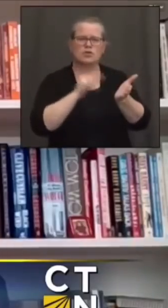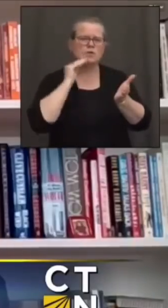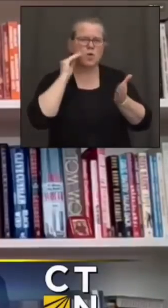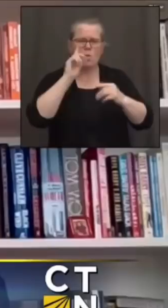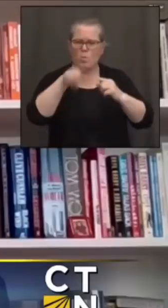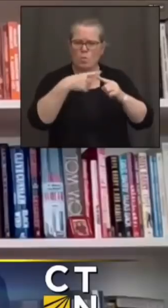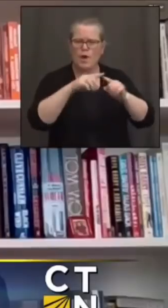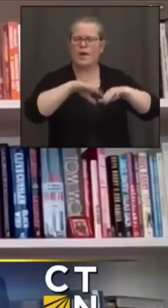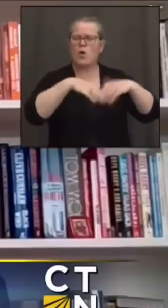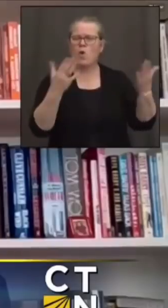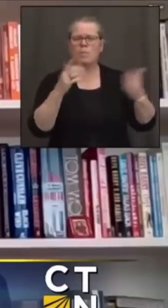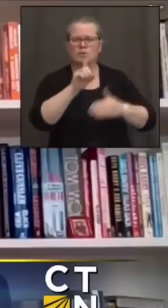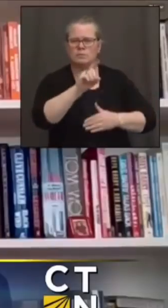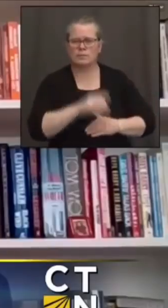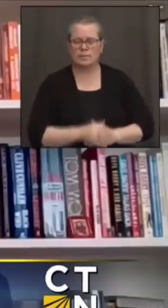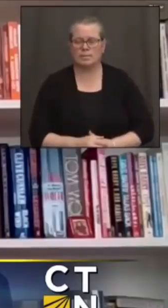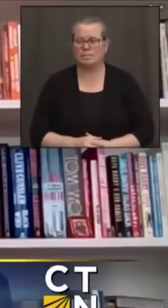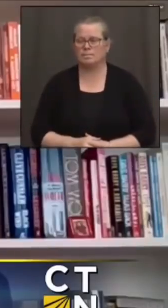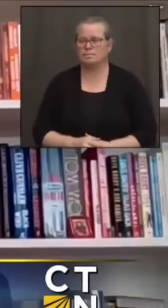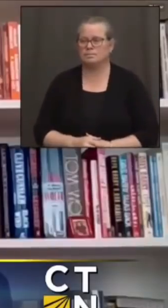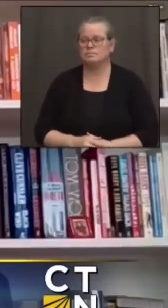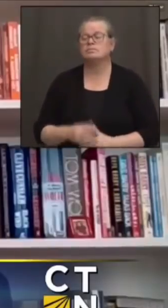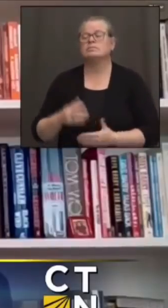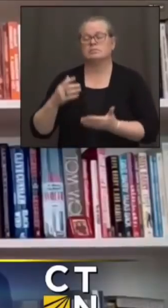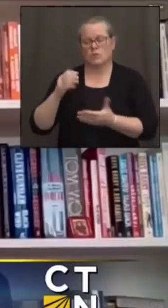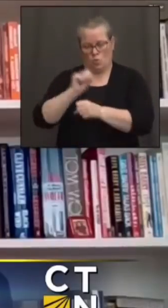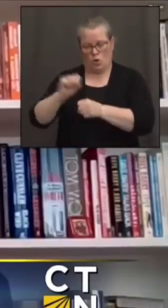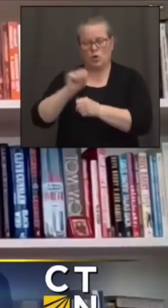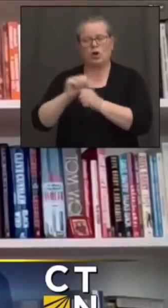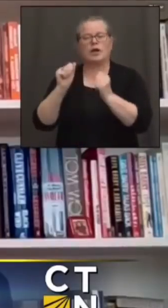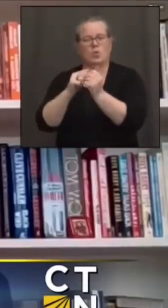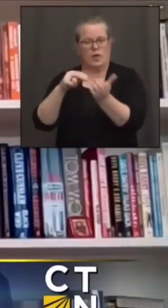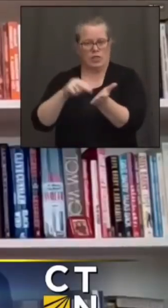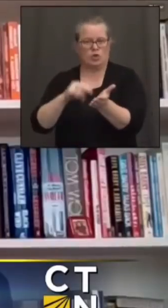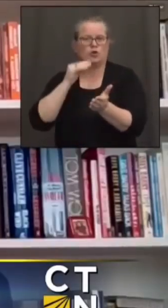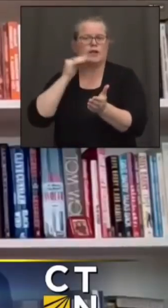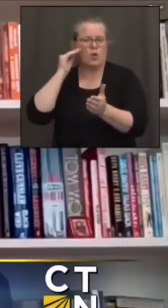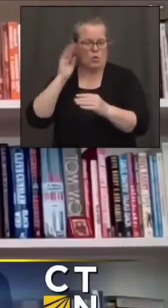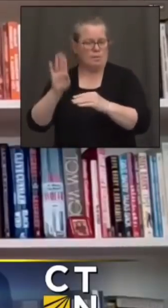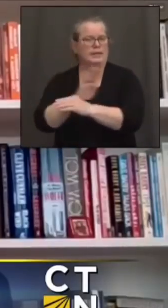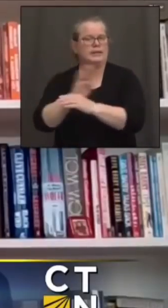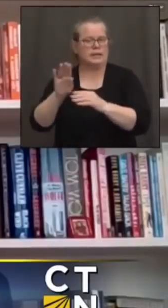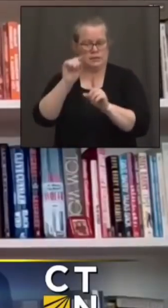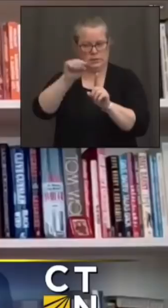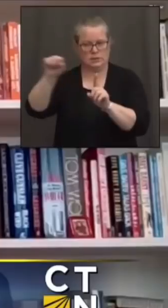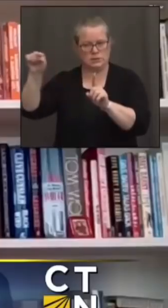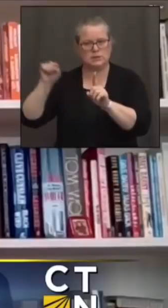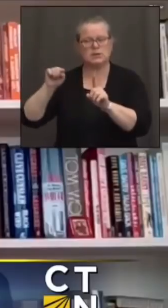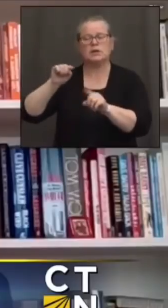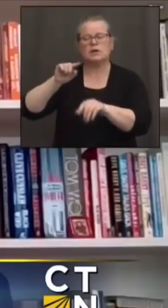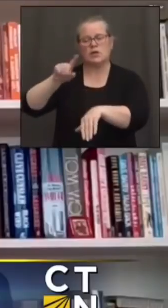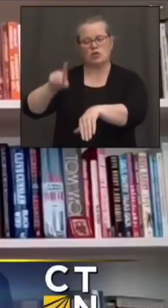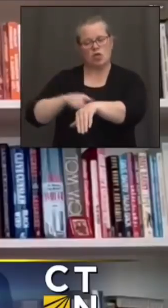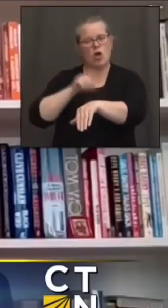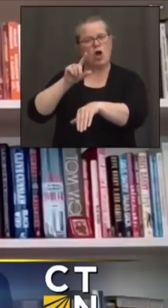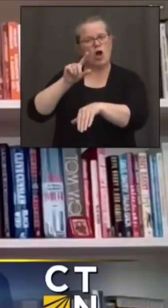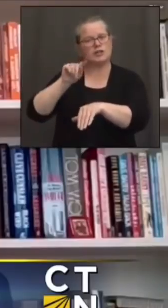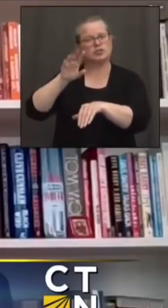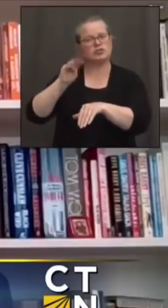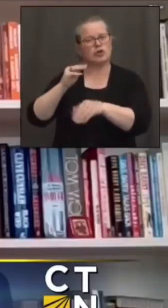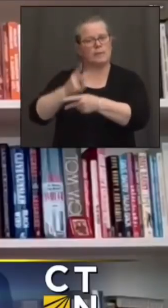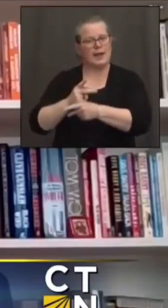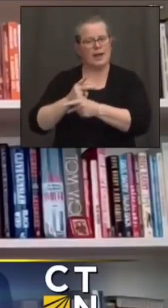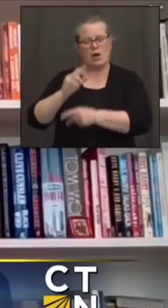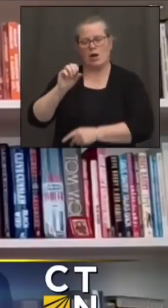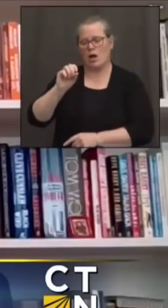Well, we have been working with the industry and with our long-term care ombudsman, Mairead Painter,